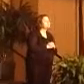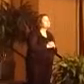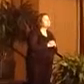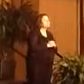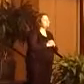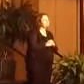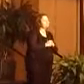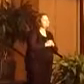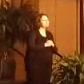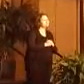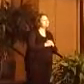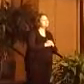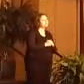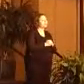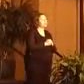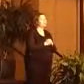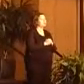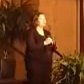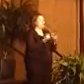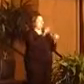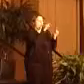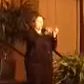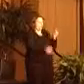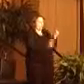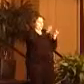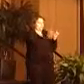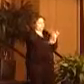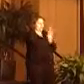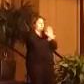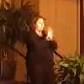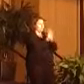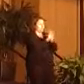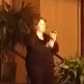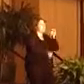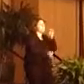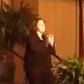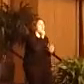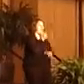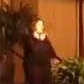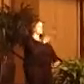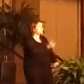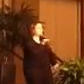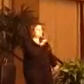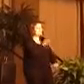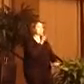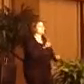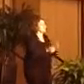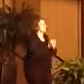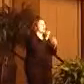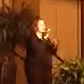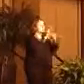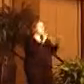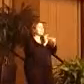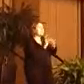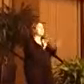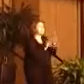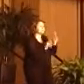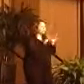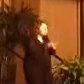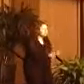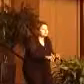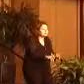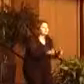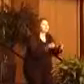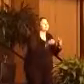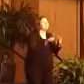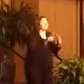the number1 topic, the one that gets like the most engagement, the most comments, the most video responses? What do you think it is?